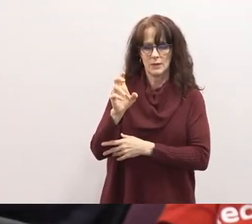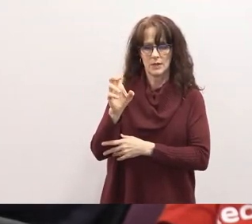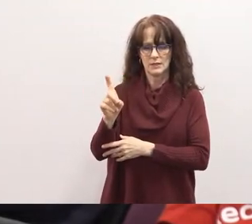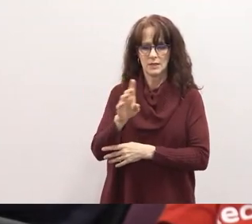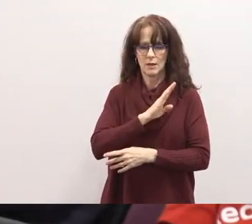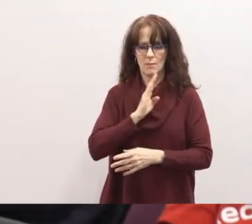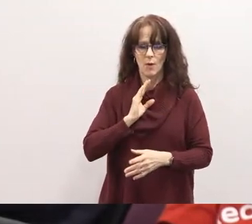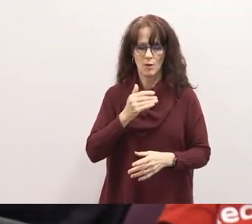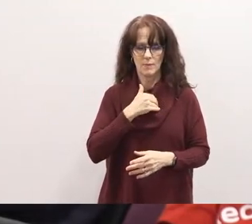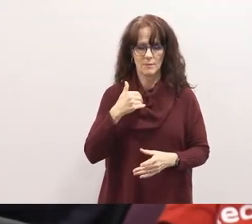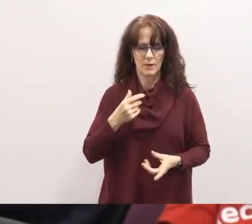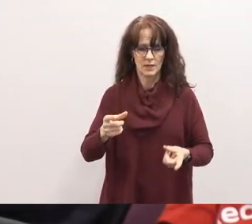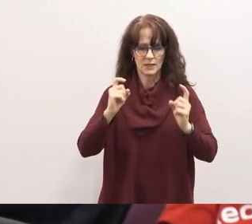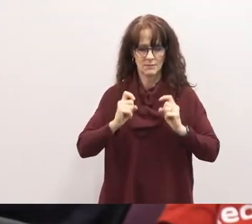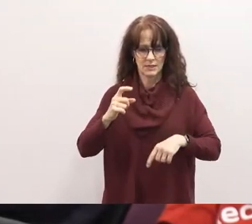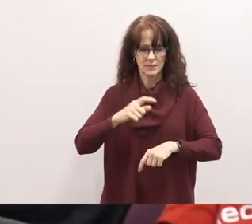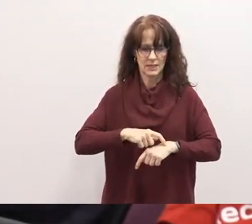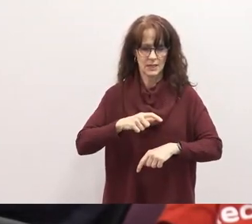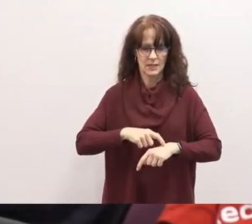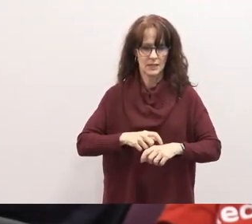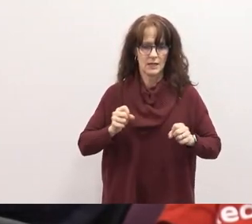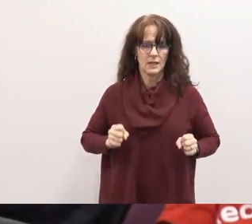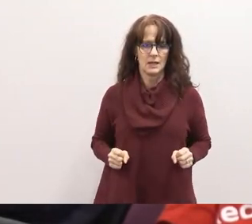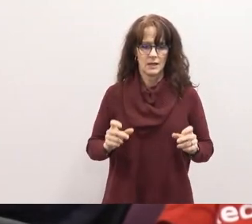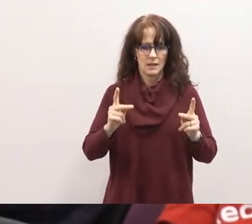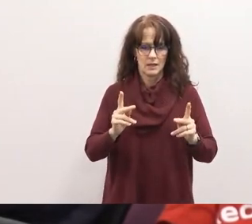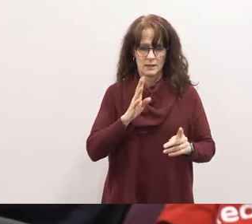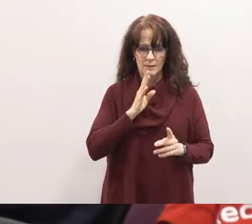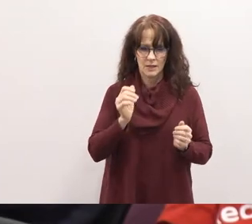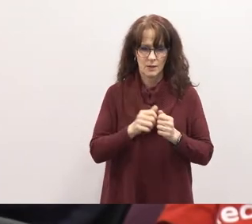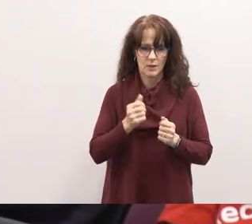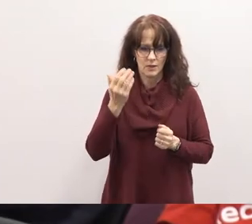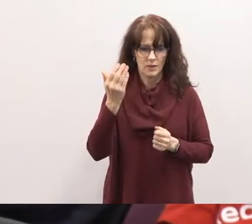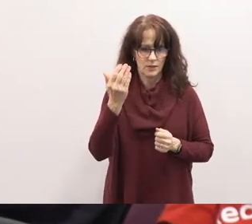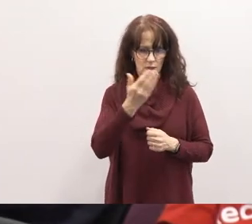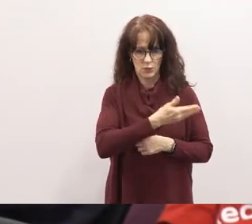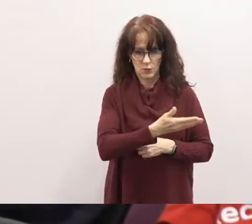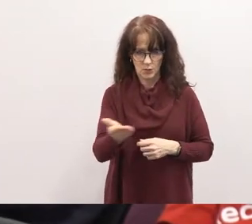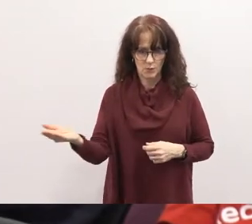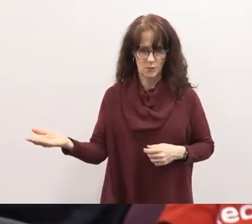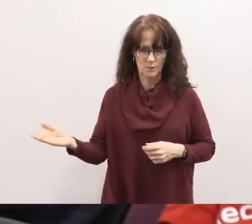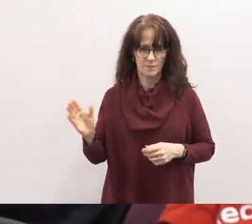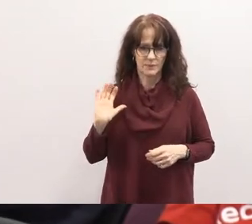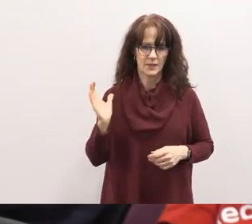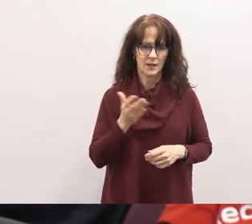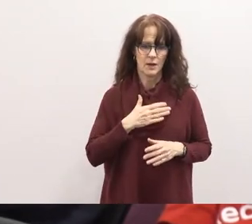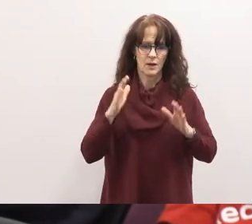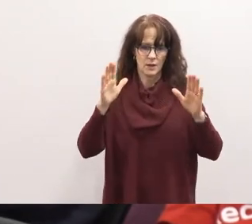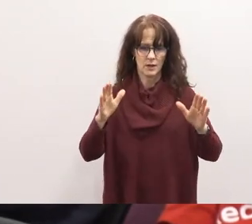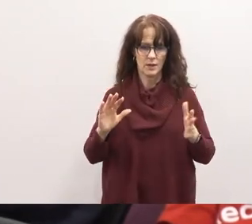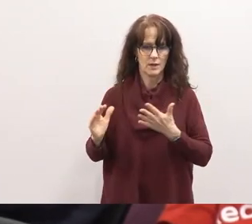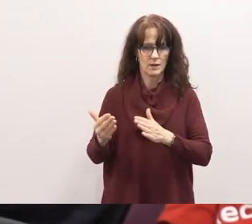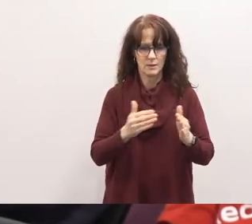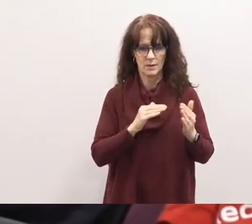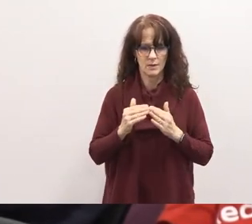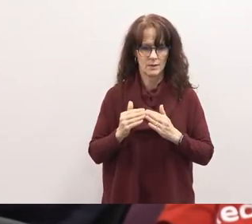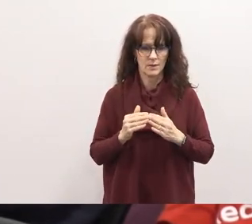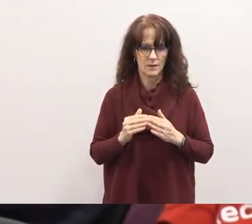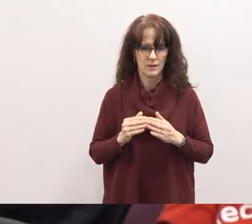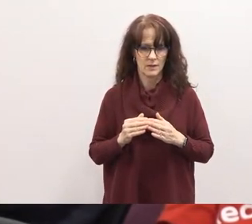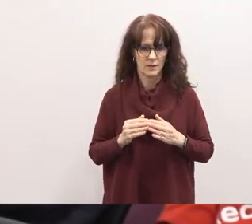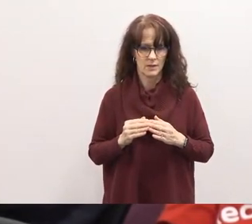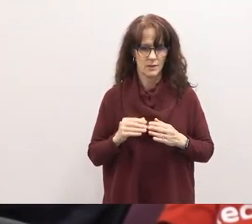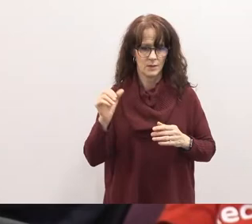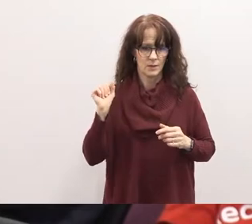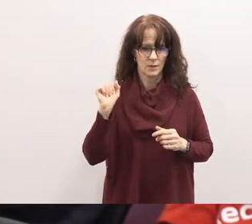members, for giving me the time and opportunity to speak with you about our outstanding community. And